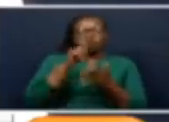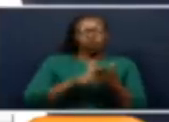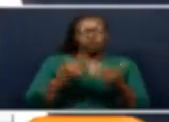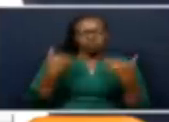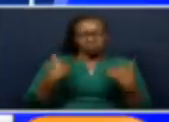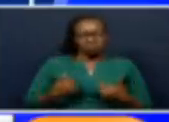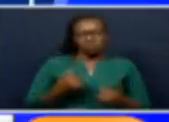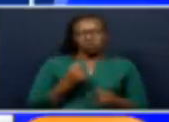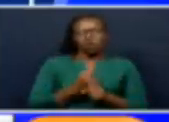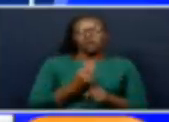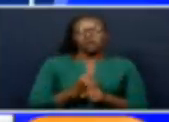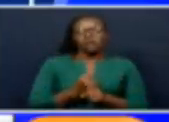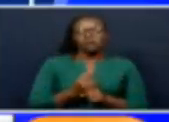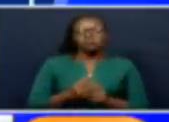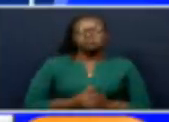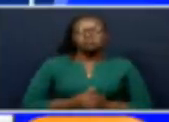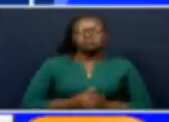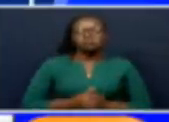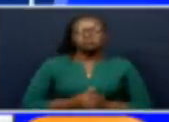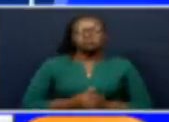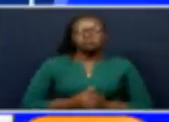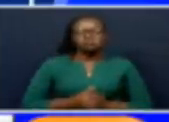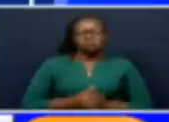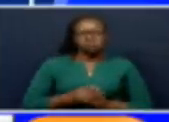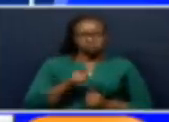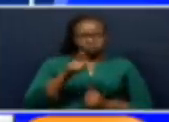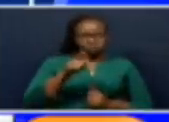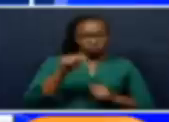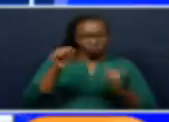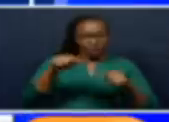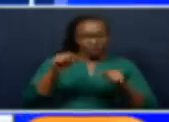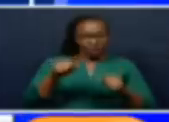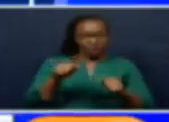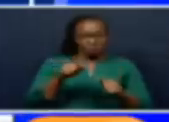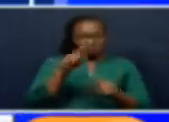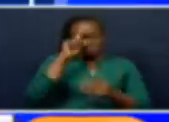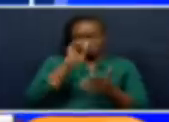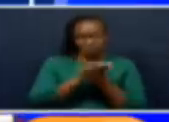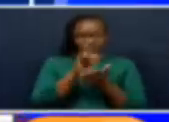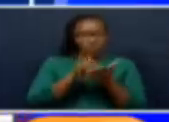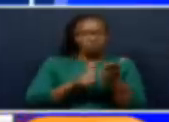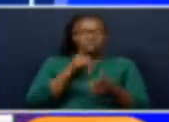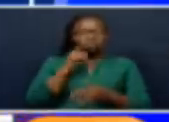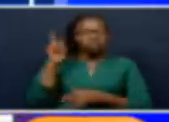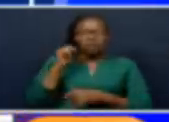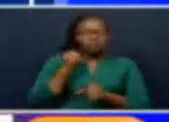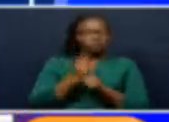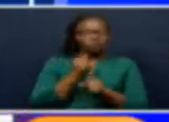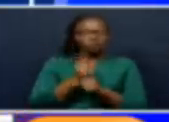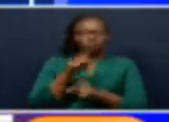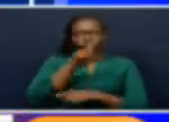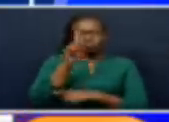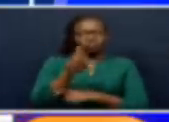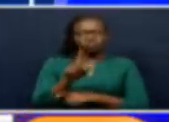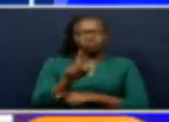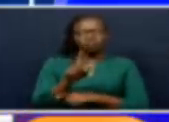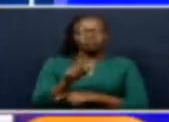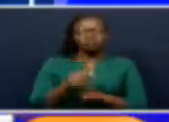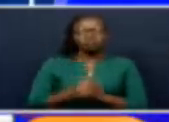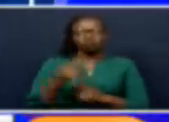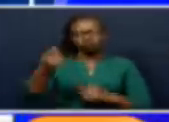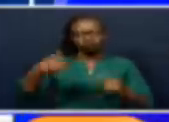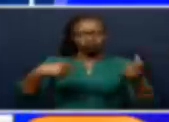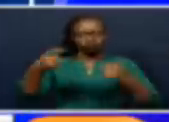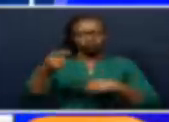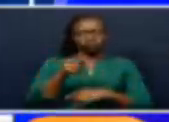doing. Do you agree? Yes or no? At Atwoli Francis, at Kwenange Jeff, at Citizen TV